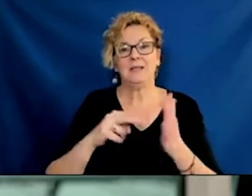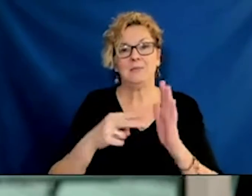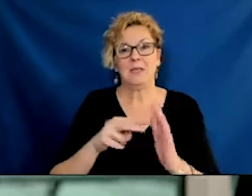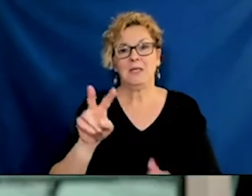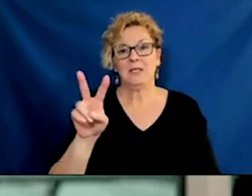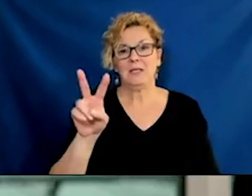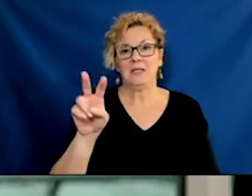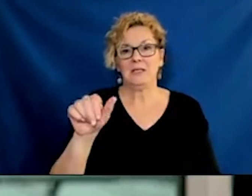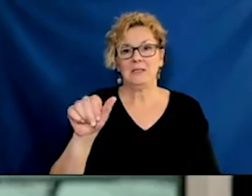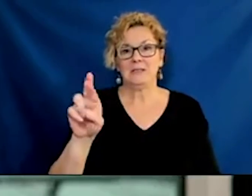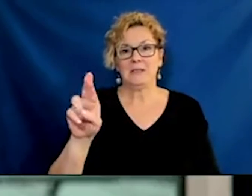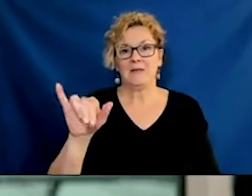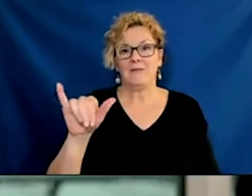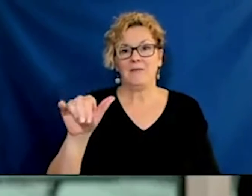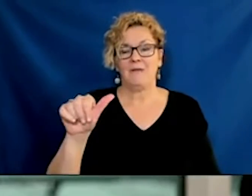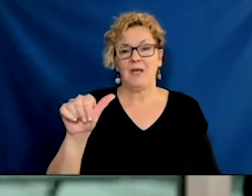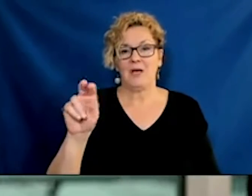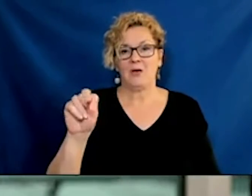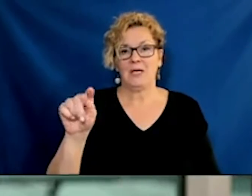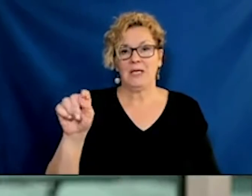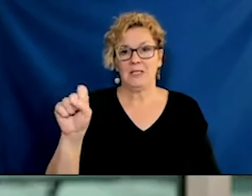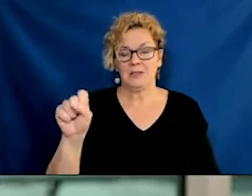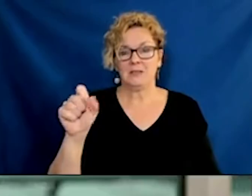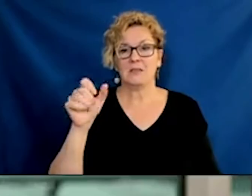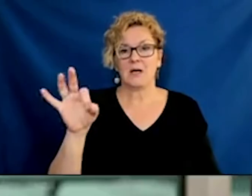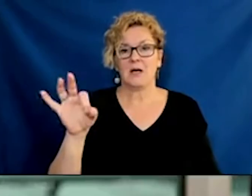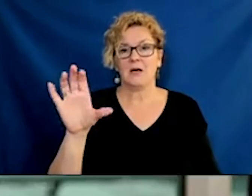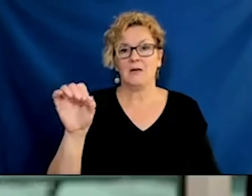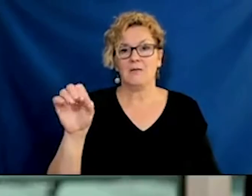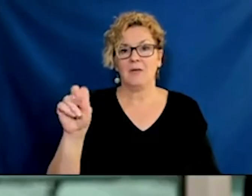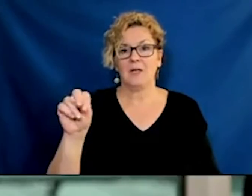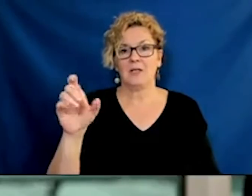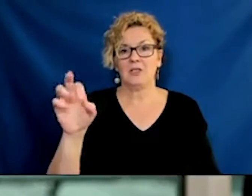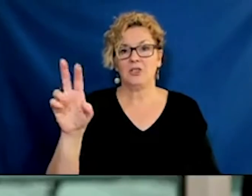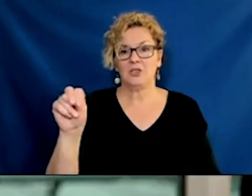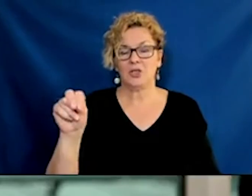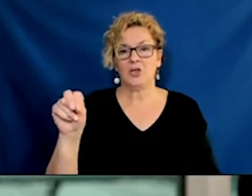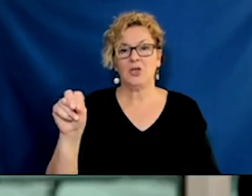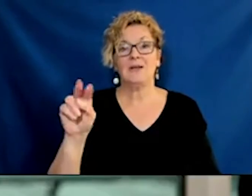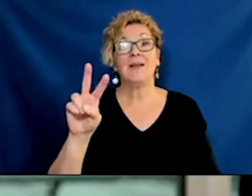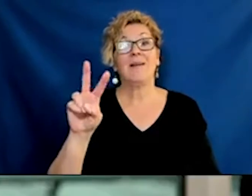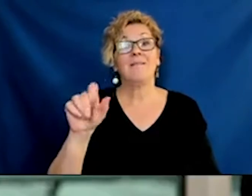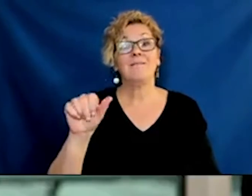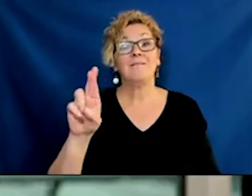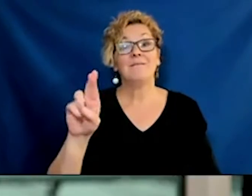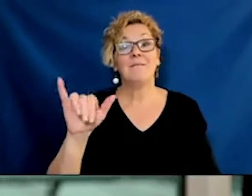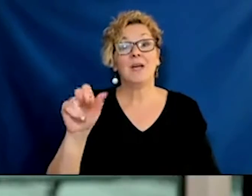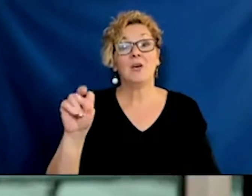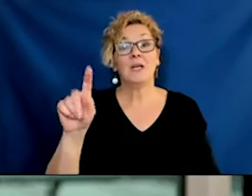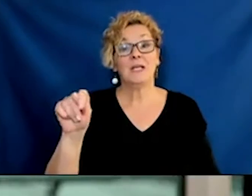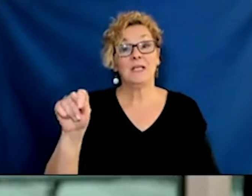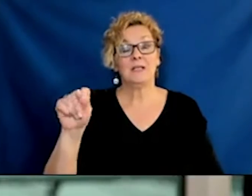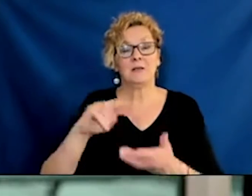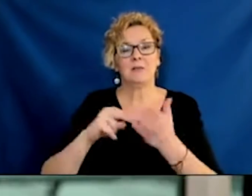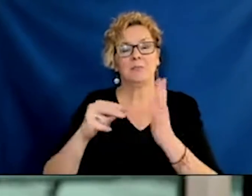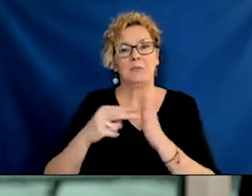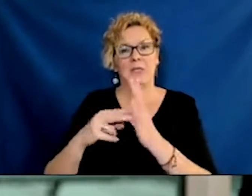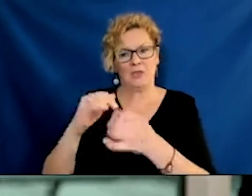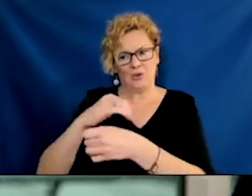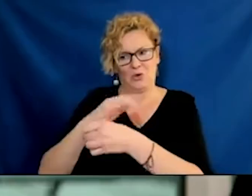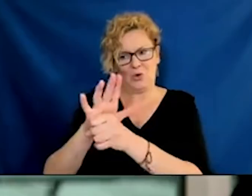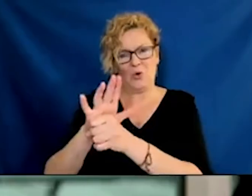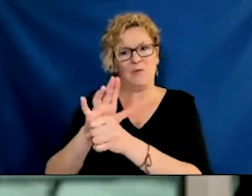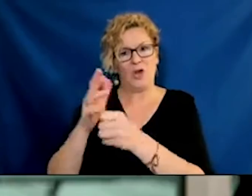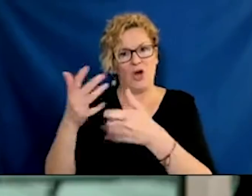our variants of concern. We are now up to 7 of the variant that has been associated with the UK,